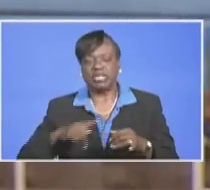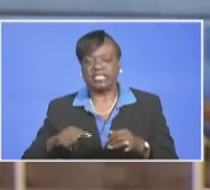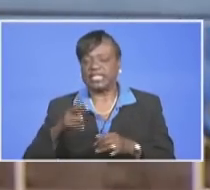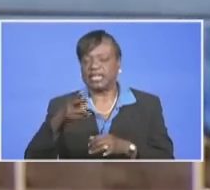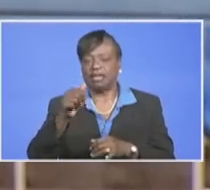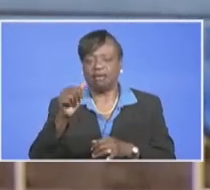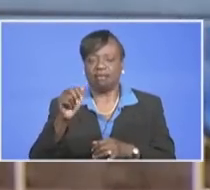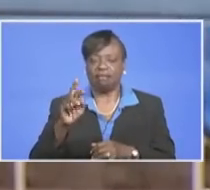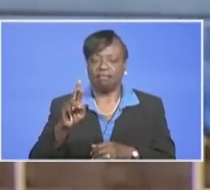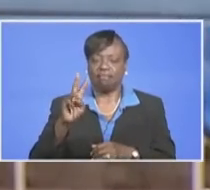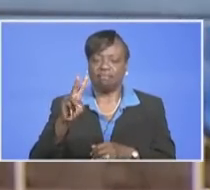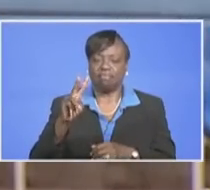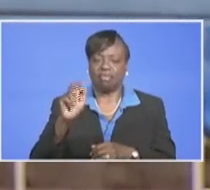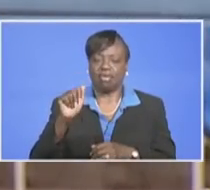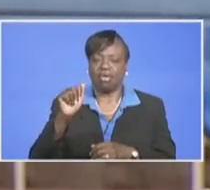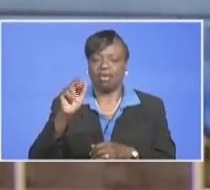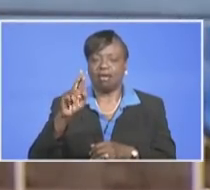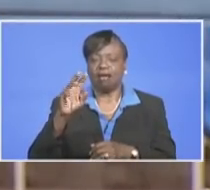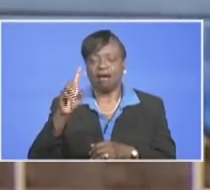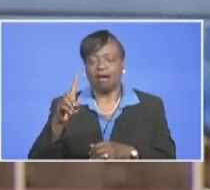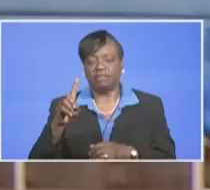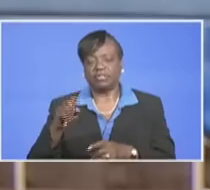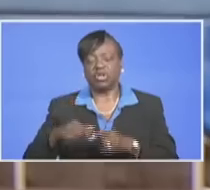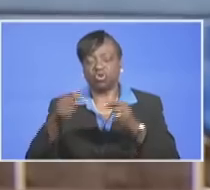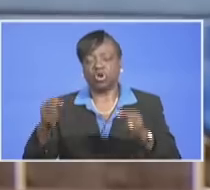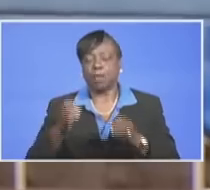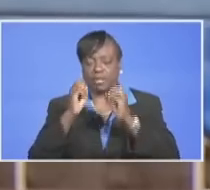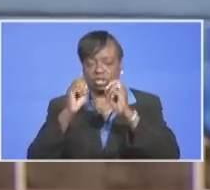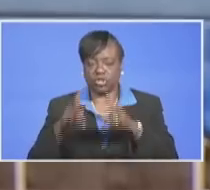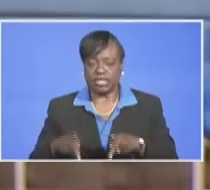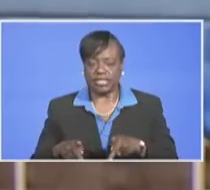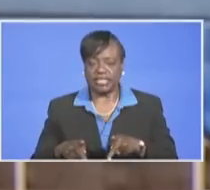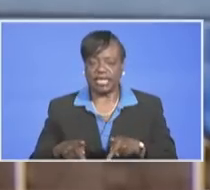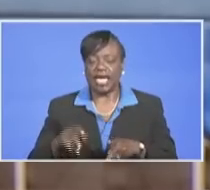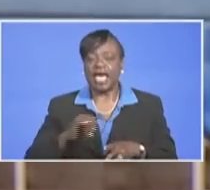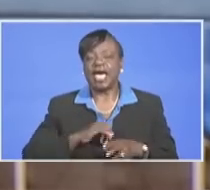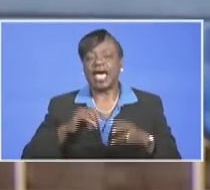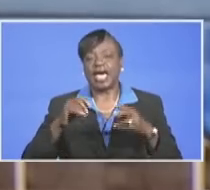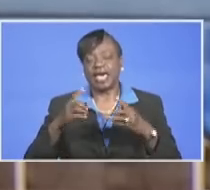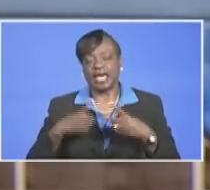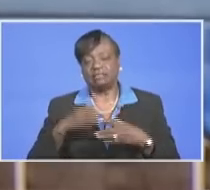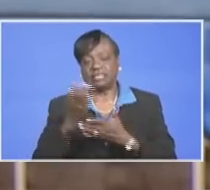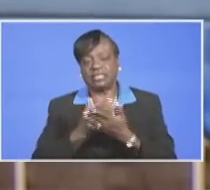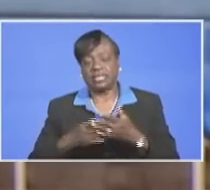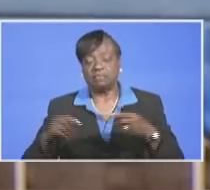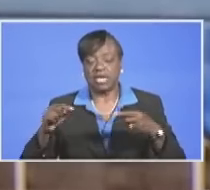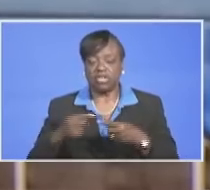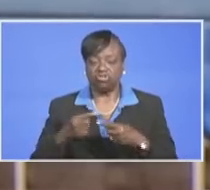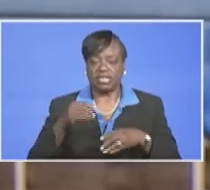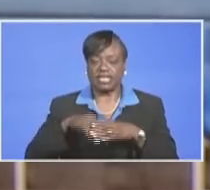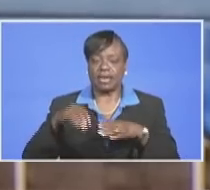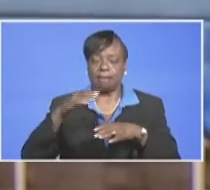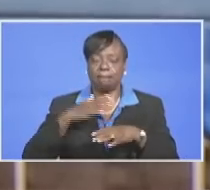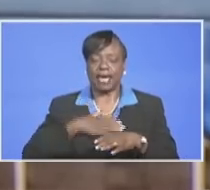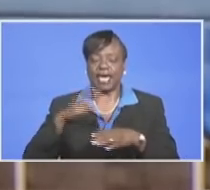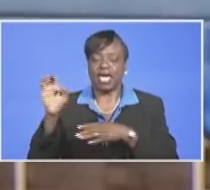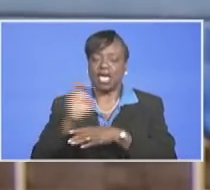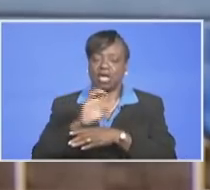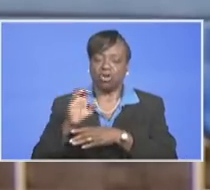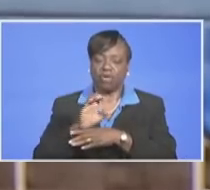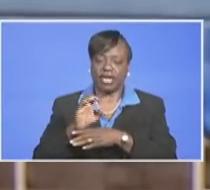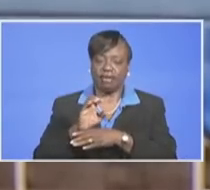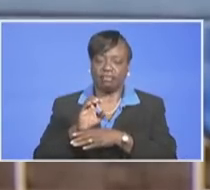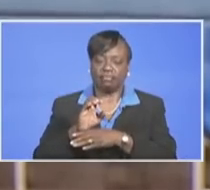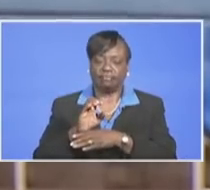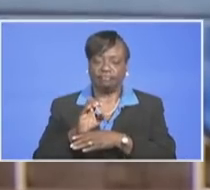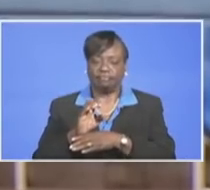But it was a great opportunity in my career. I had several injuries throughout my career. Unfortunately, I had an injury that